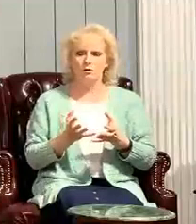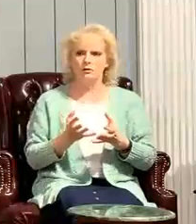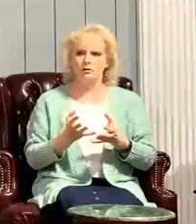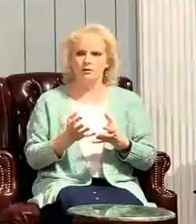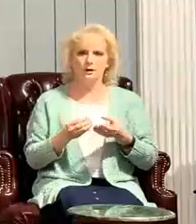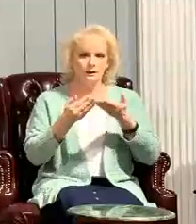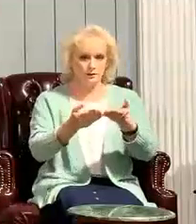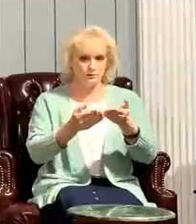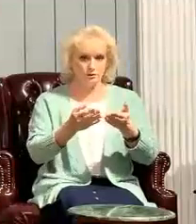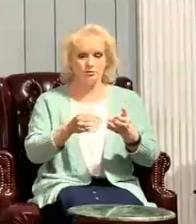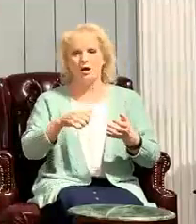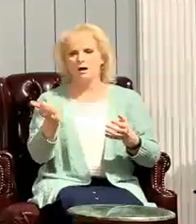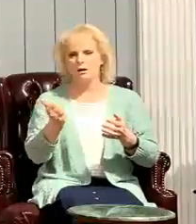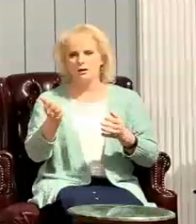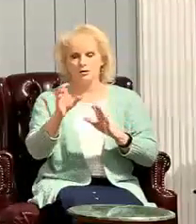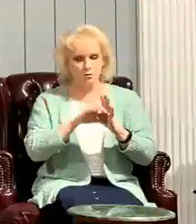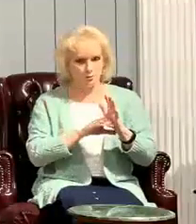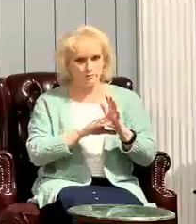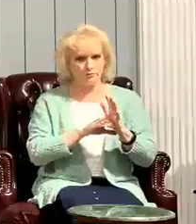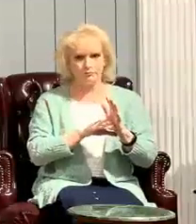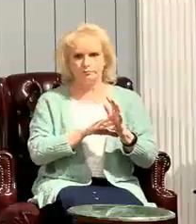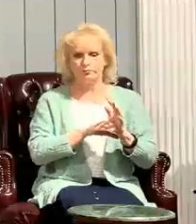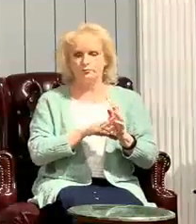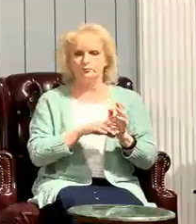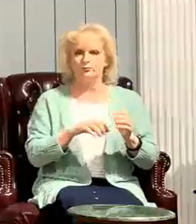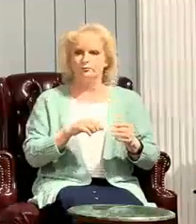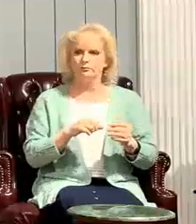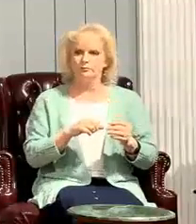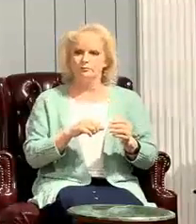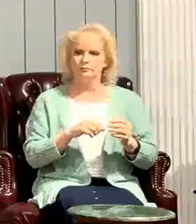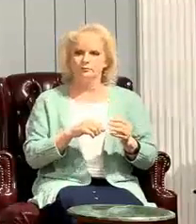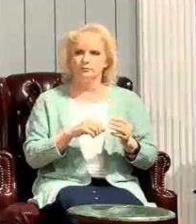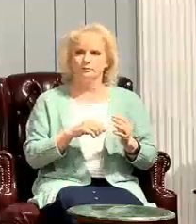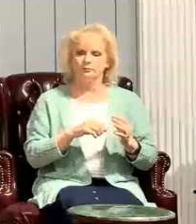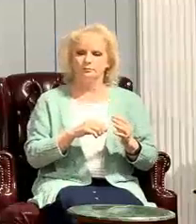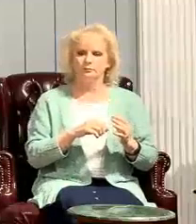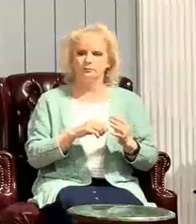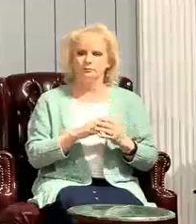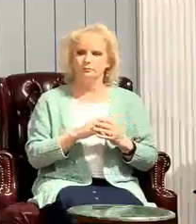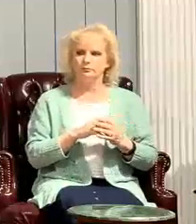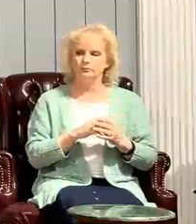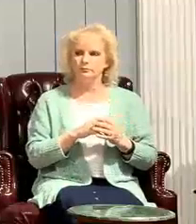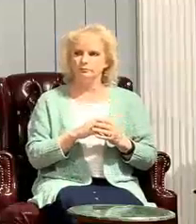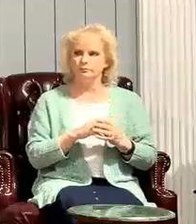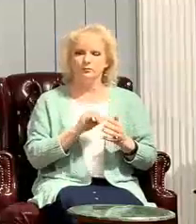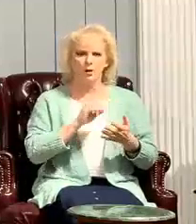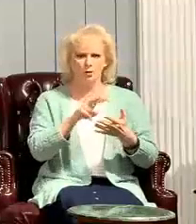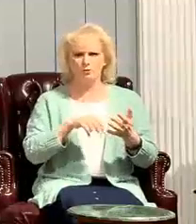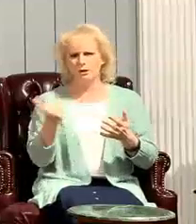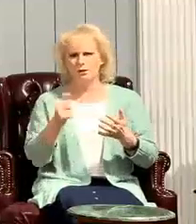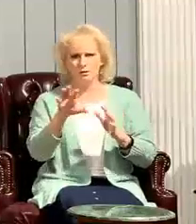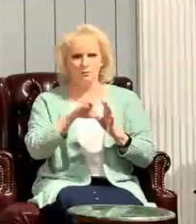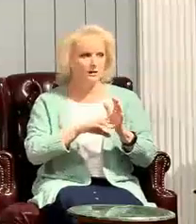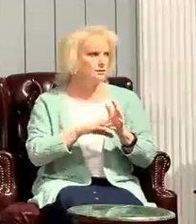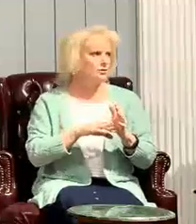I'm going to give to you another passage of scripture. You don't have to turn here if you don't want to. I want you to, because we're going to stay here in the book of Deuteronomy. But I want to read another passage to